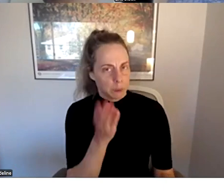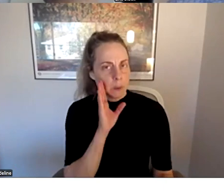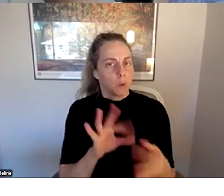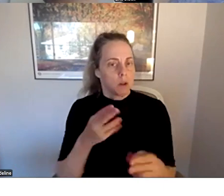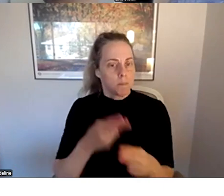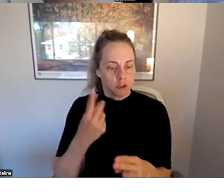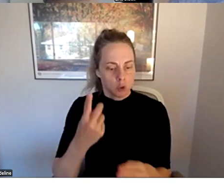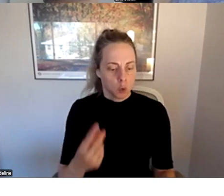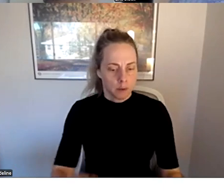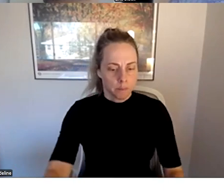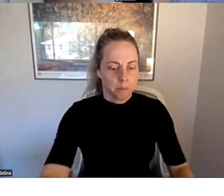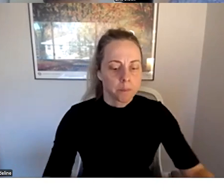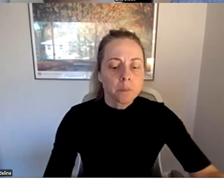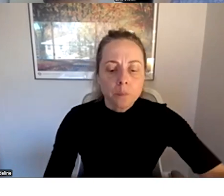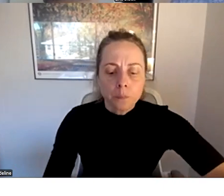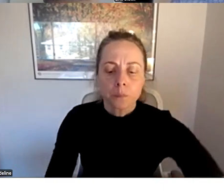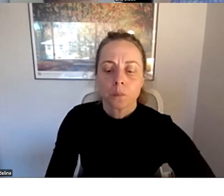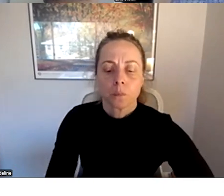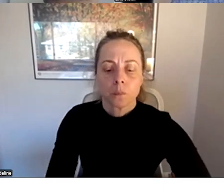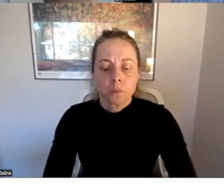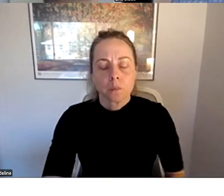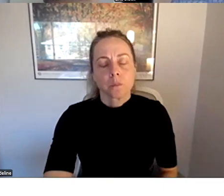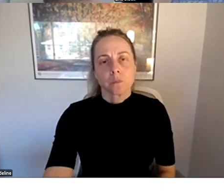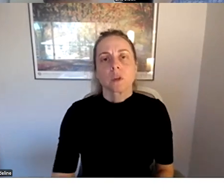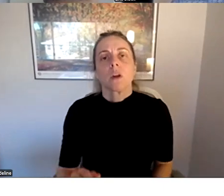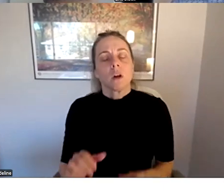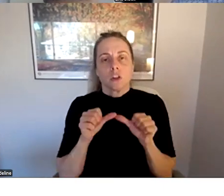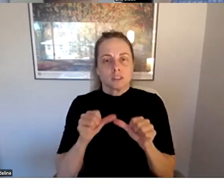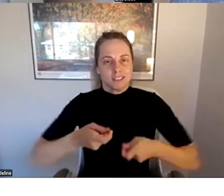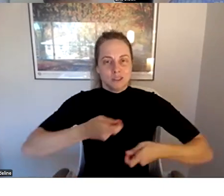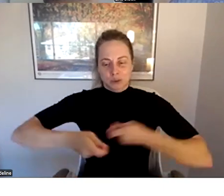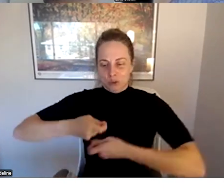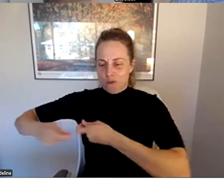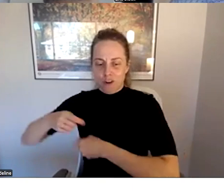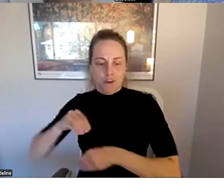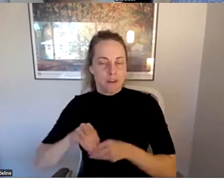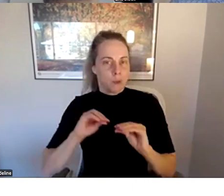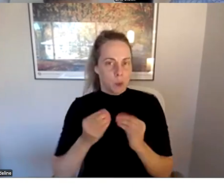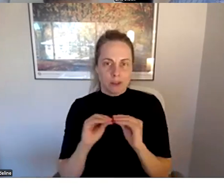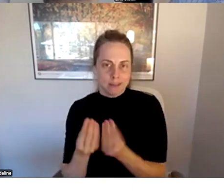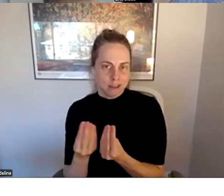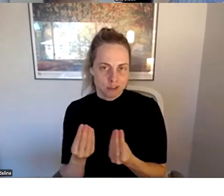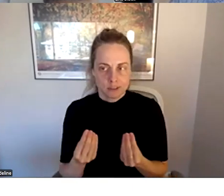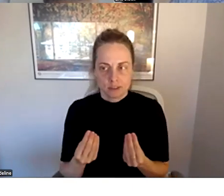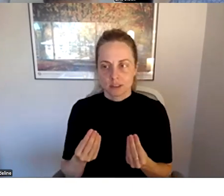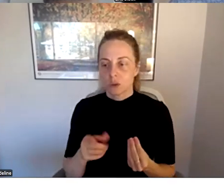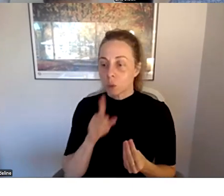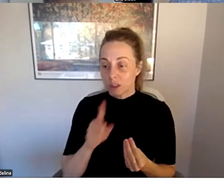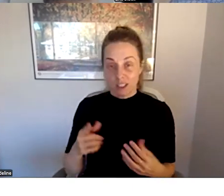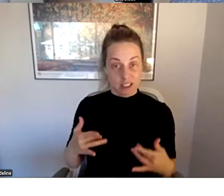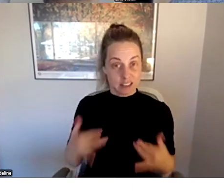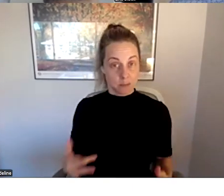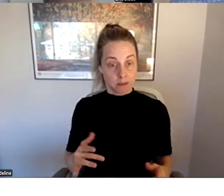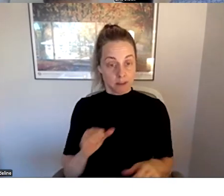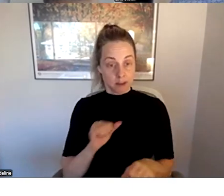there's constant turnover in an organization throughout the organization, and I don't think typically employers evaluate whether